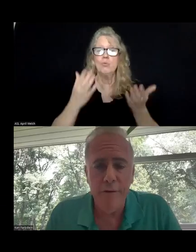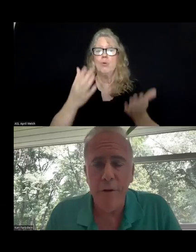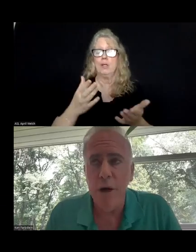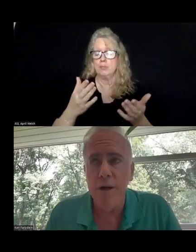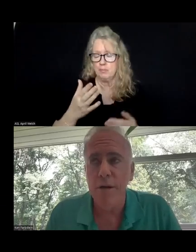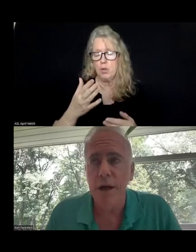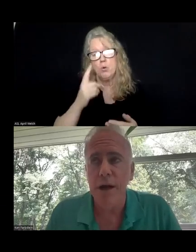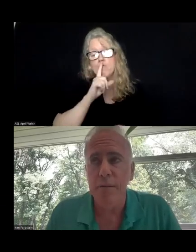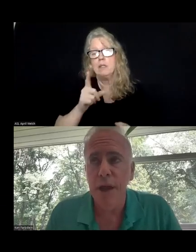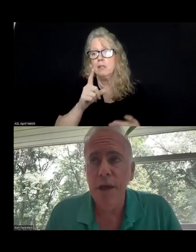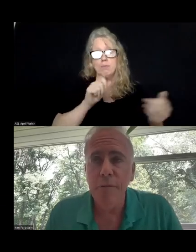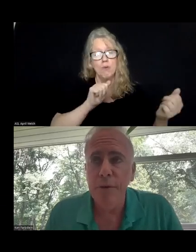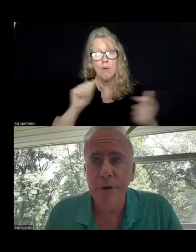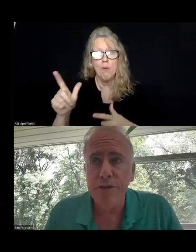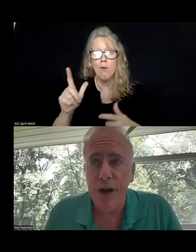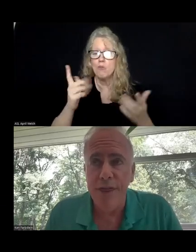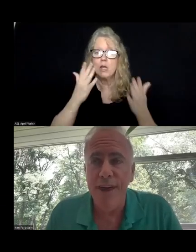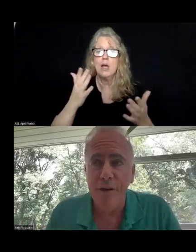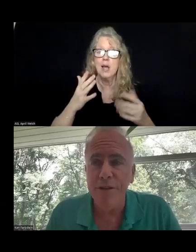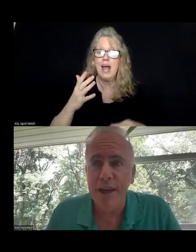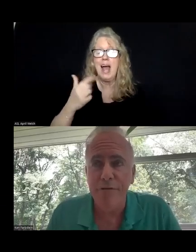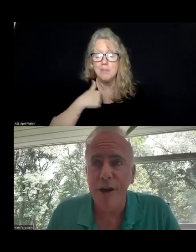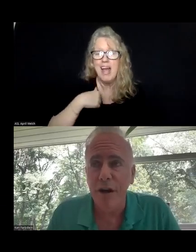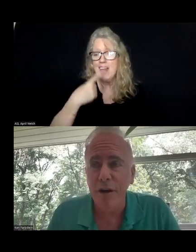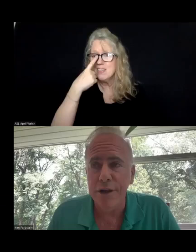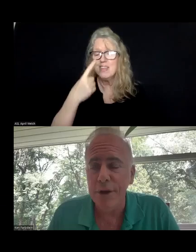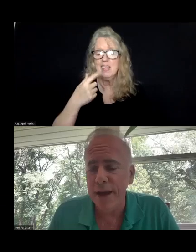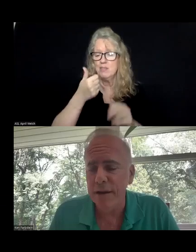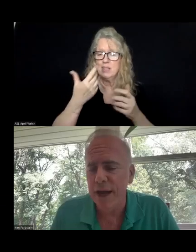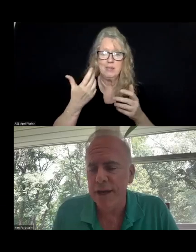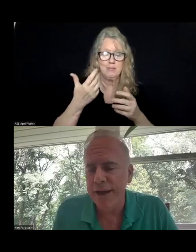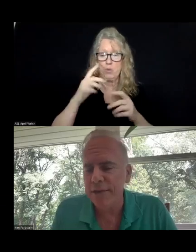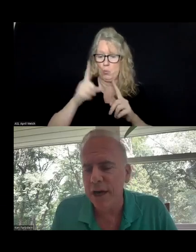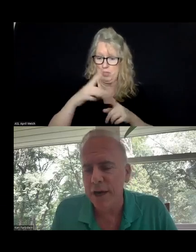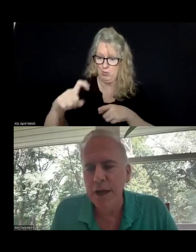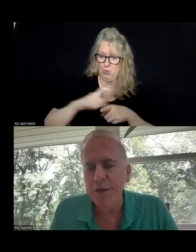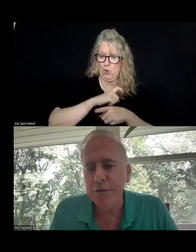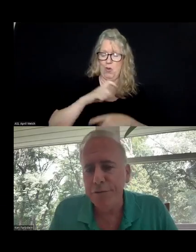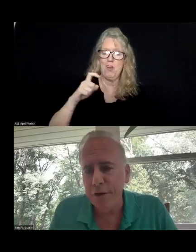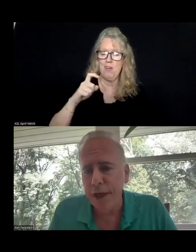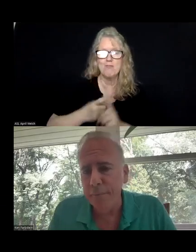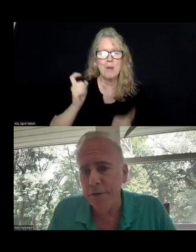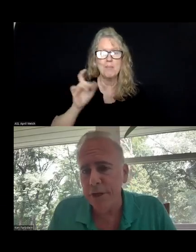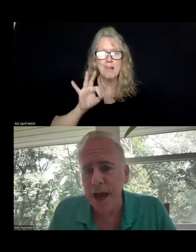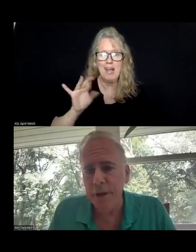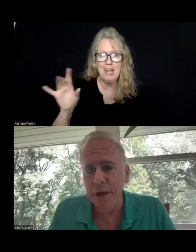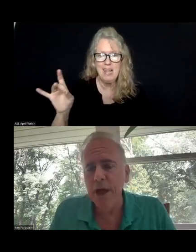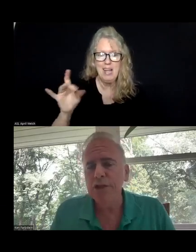and for everyone to pretty much for, I think, almost every call that you get at the 988 line, to refer